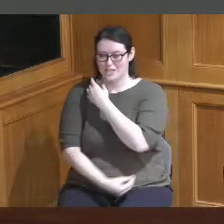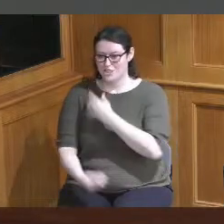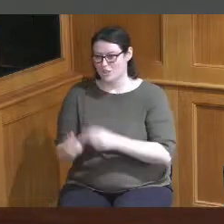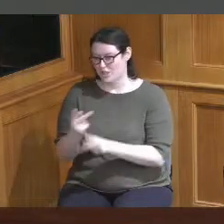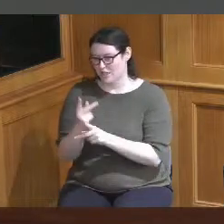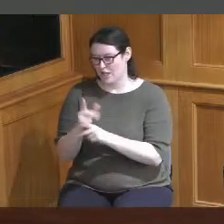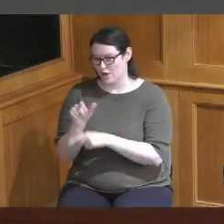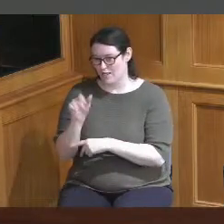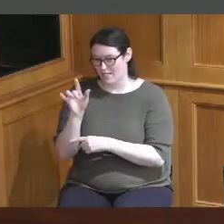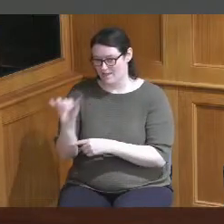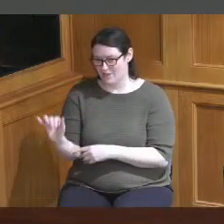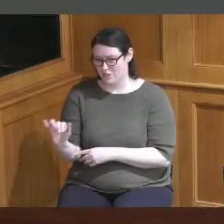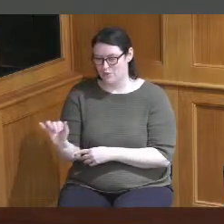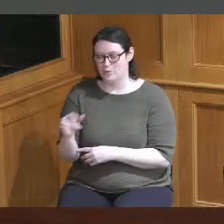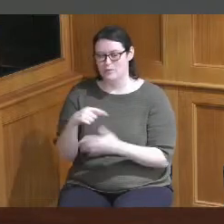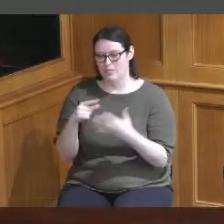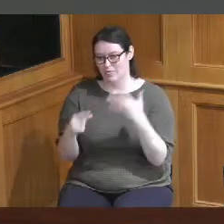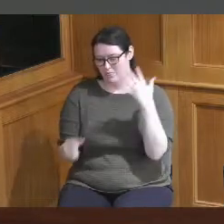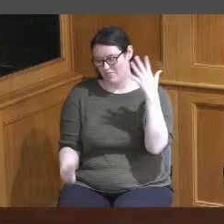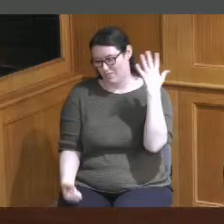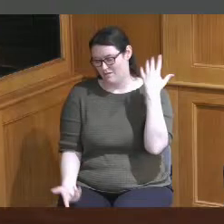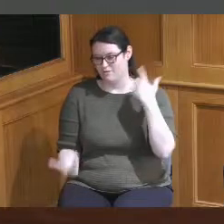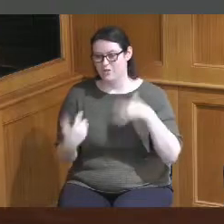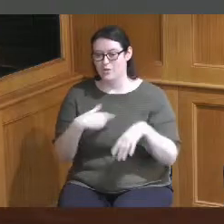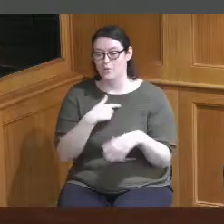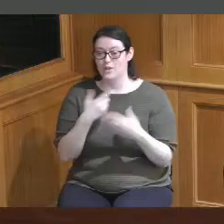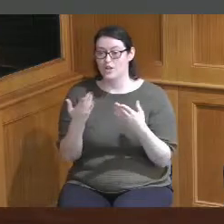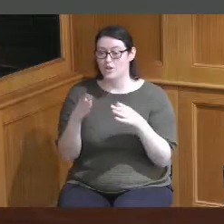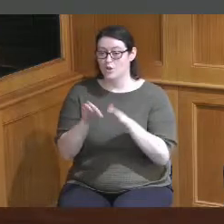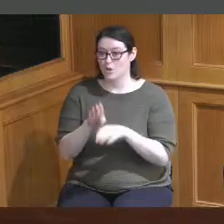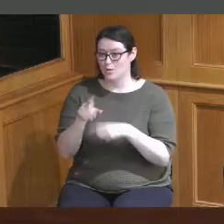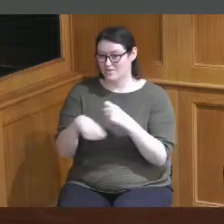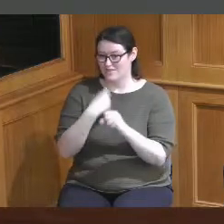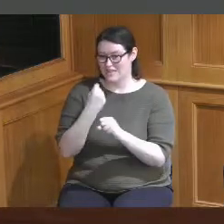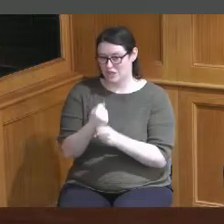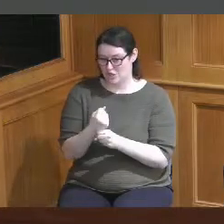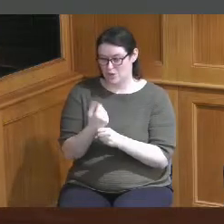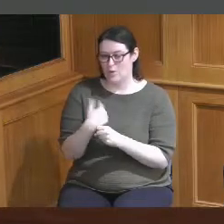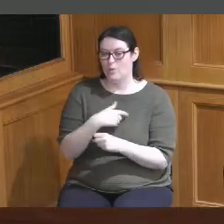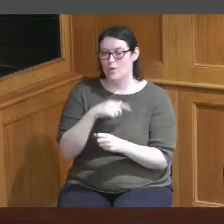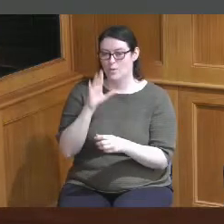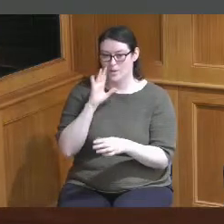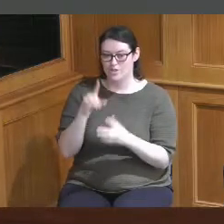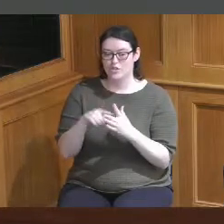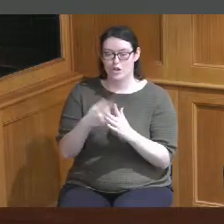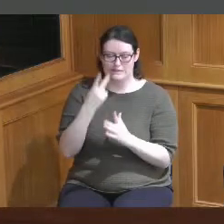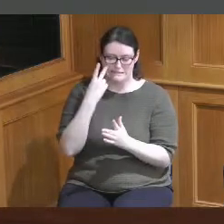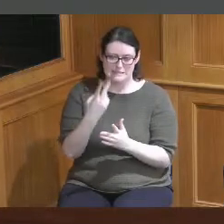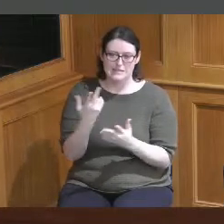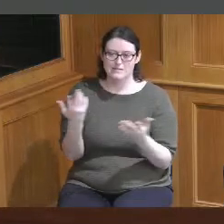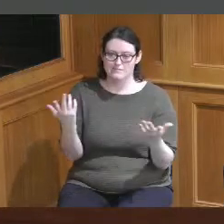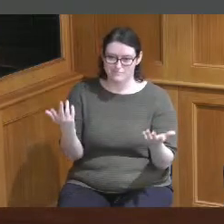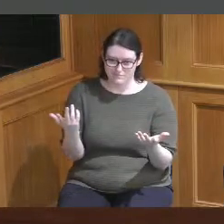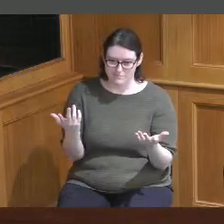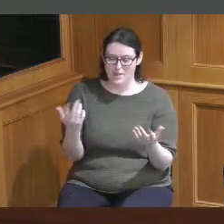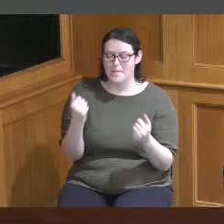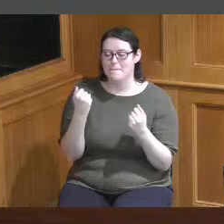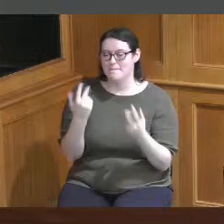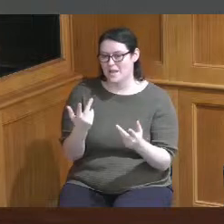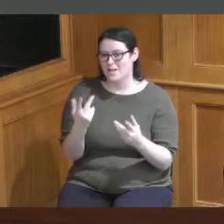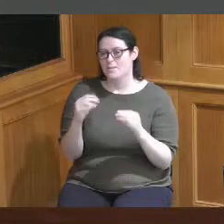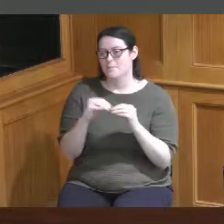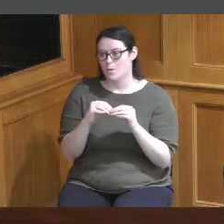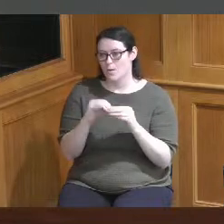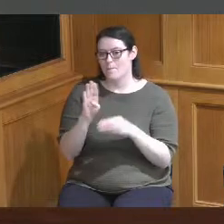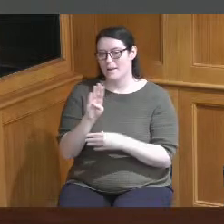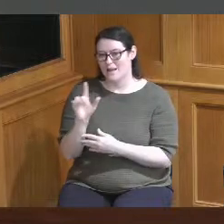get into the close of the year, Commissioners, we are going to start to see likely many more